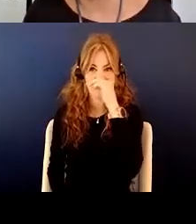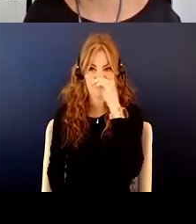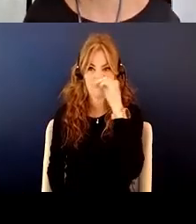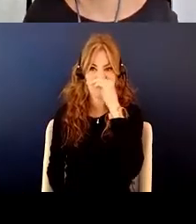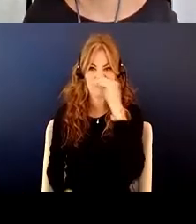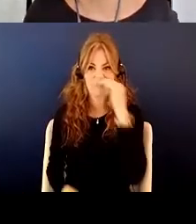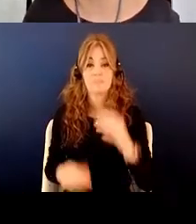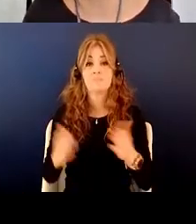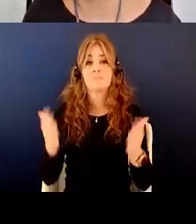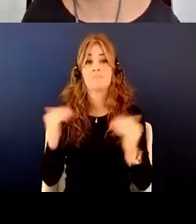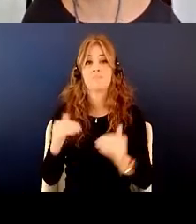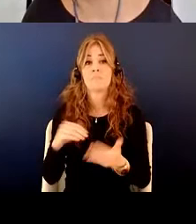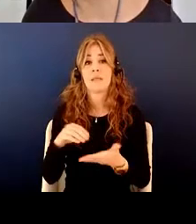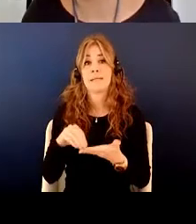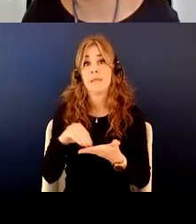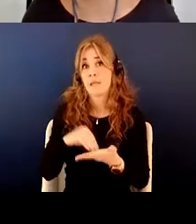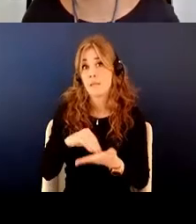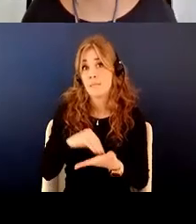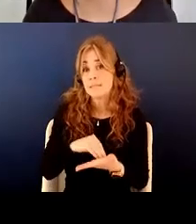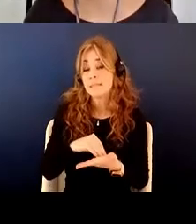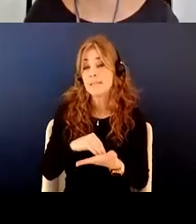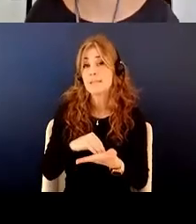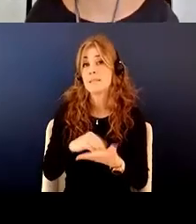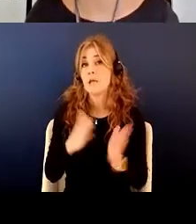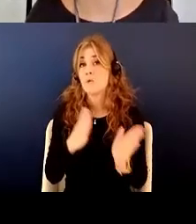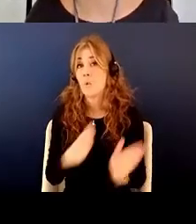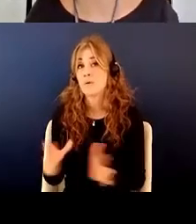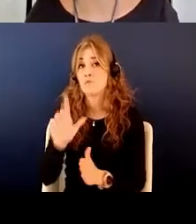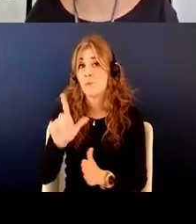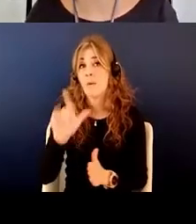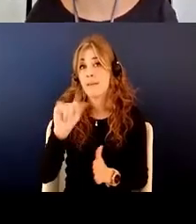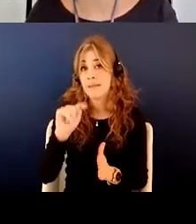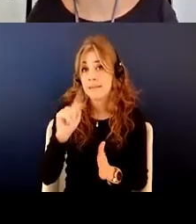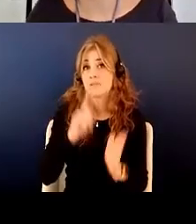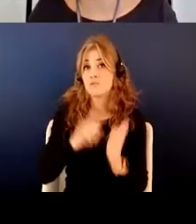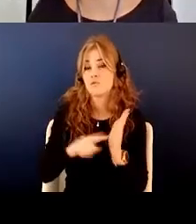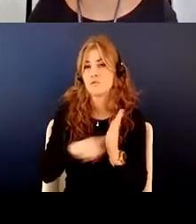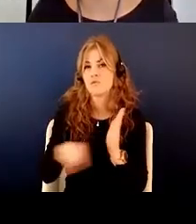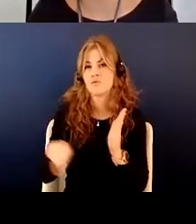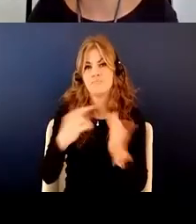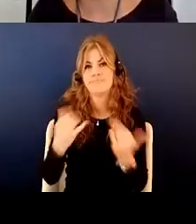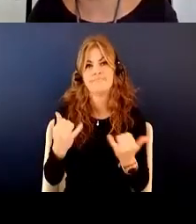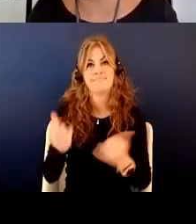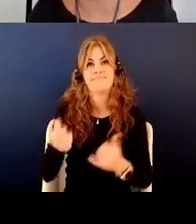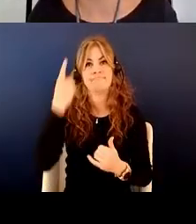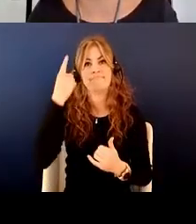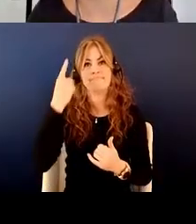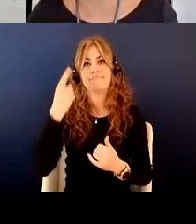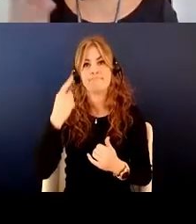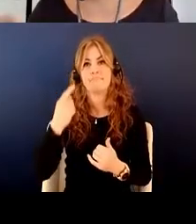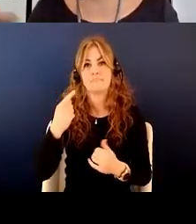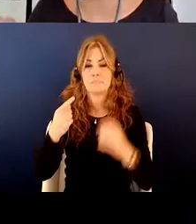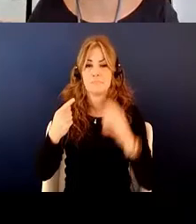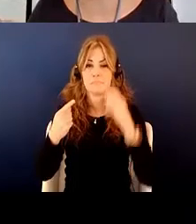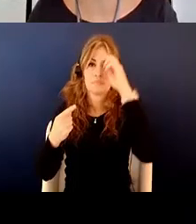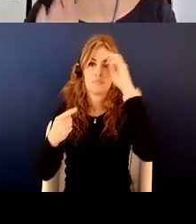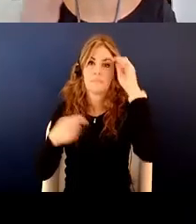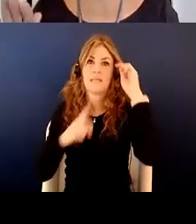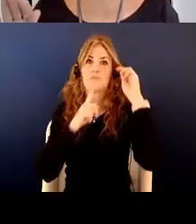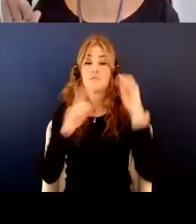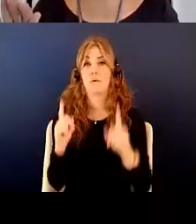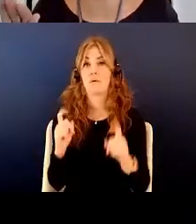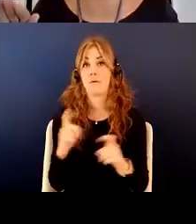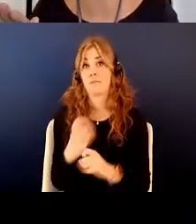on documenting and organizing the lit search. I think by now you understand that this is a very complex part